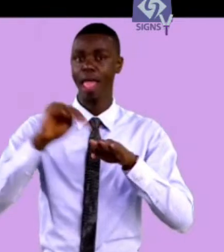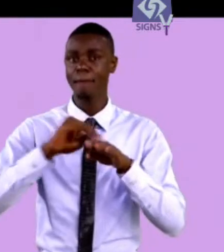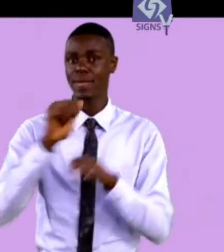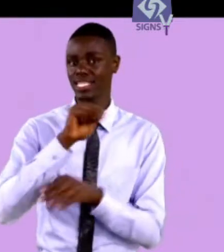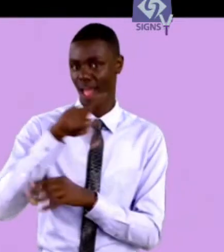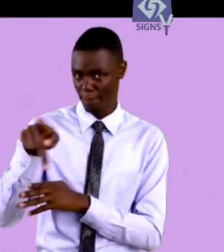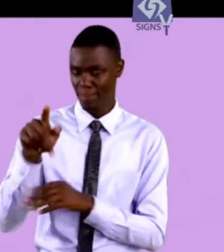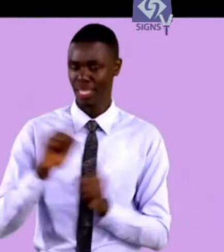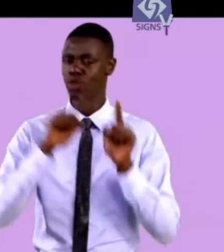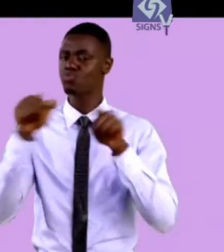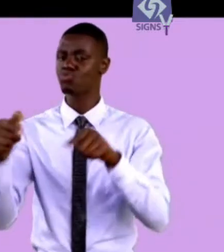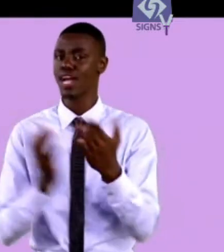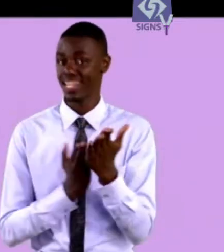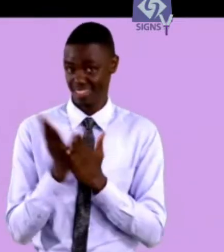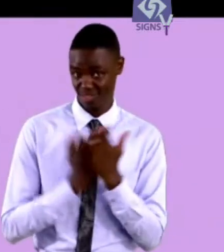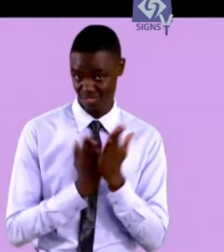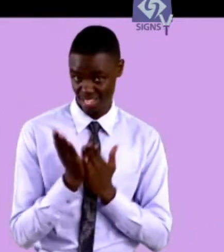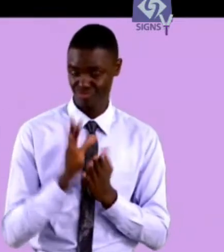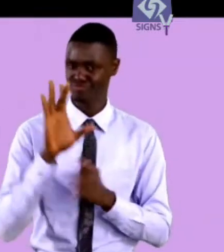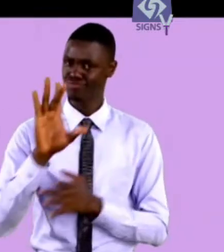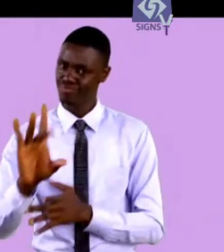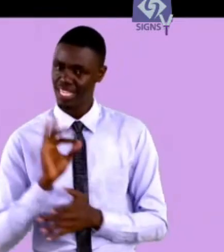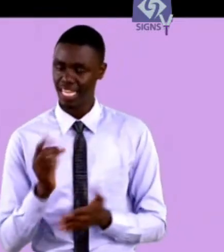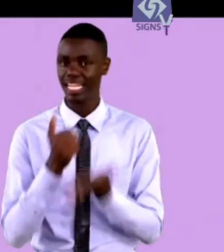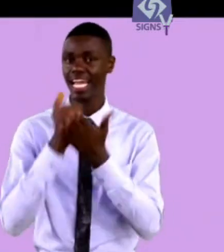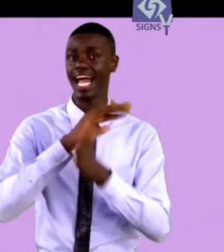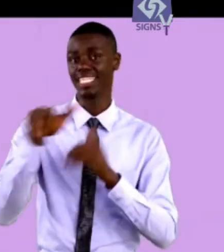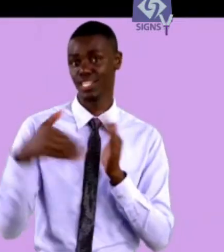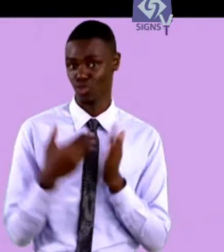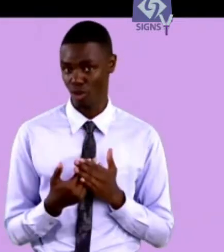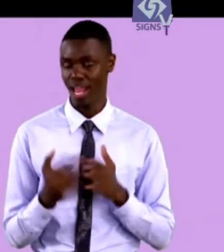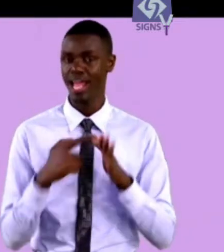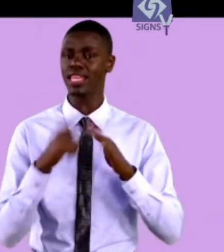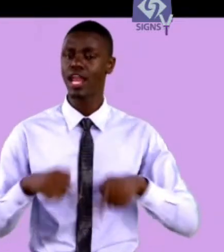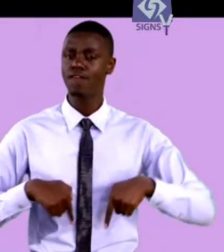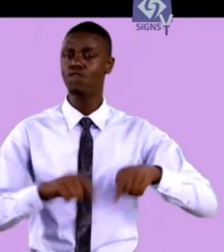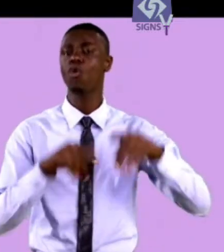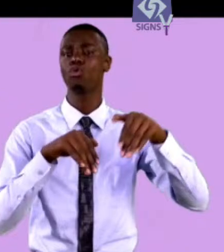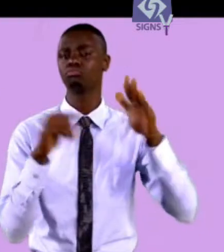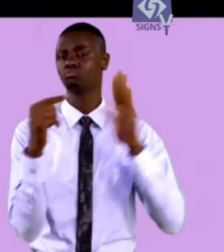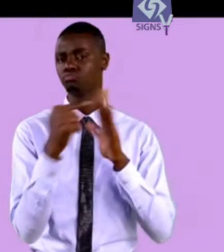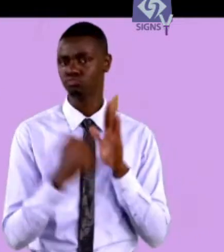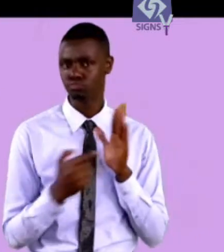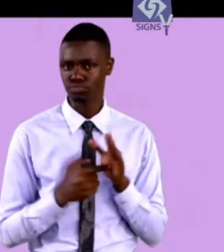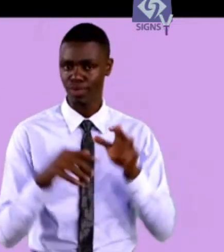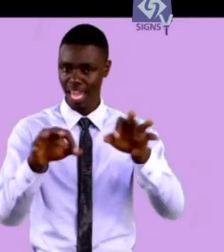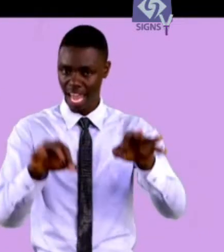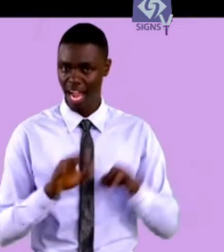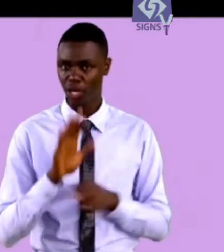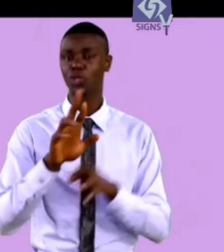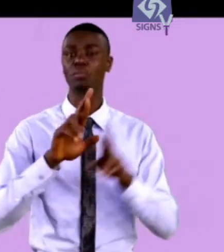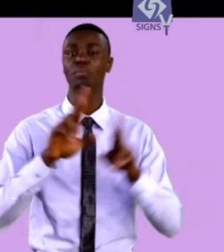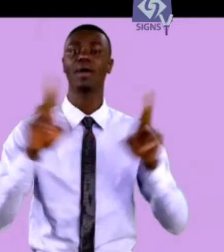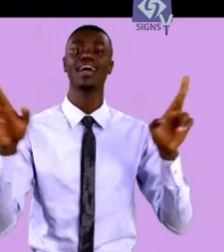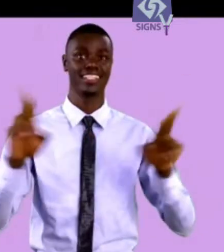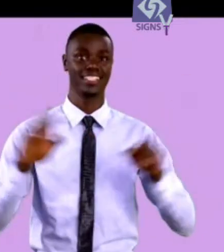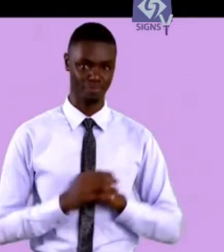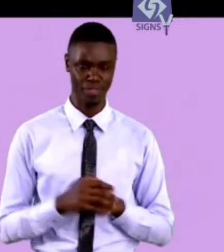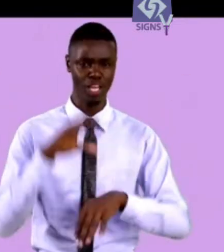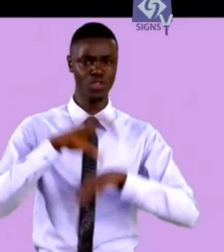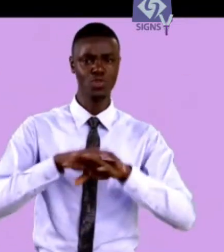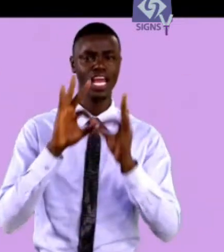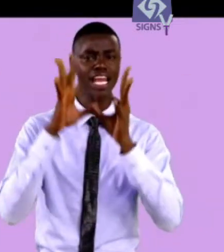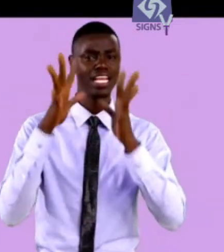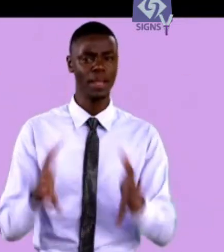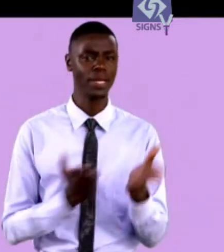app, go to Services, select AssistAll, follow the prompts, and your account is ready to use.